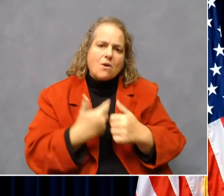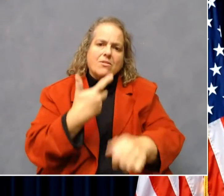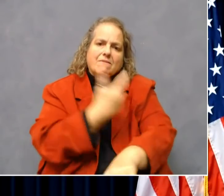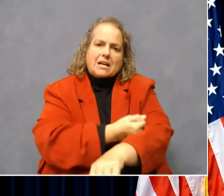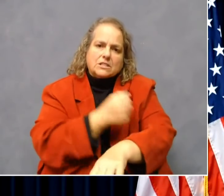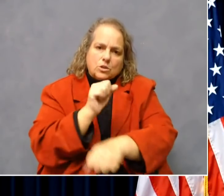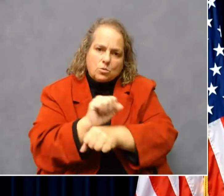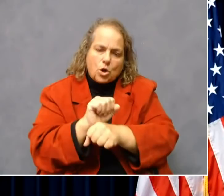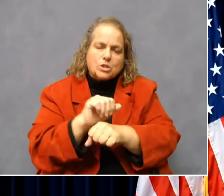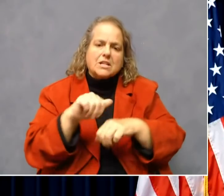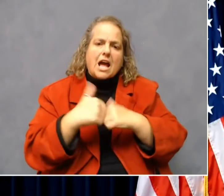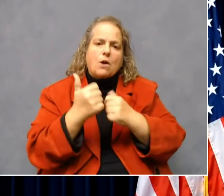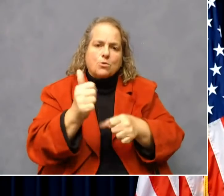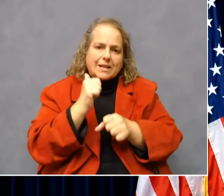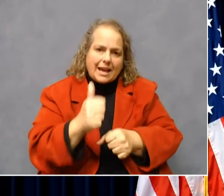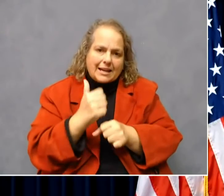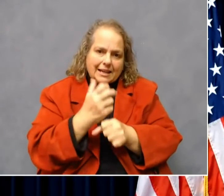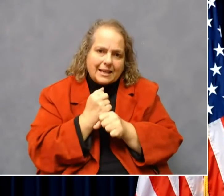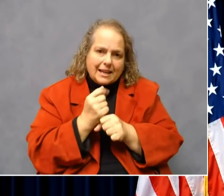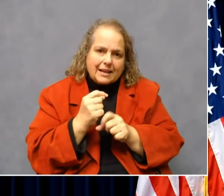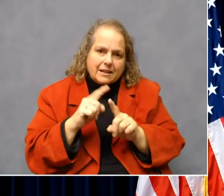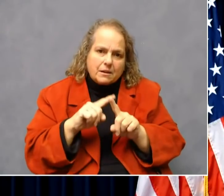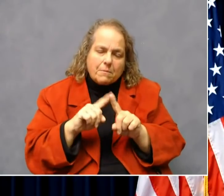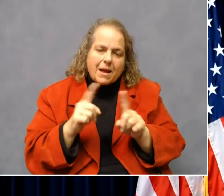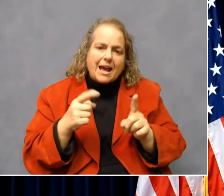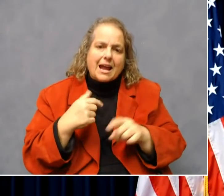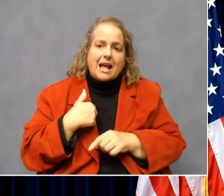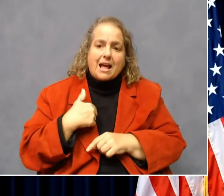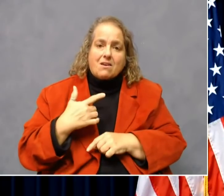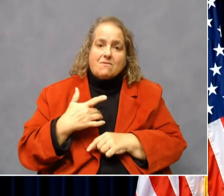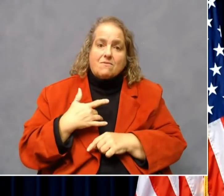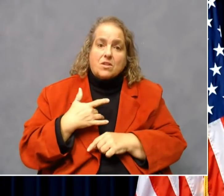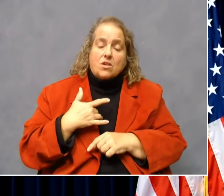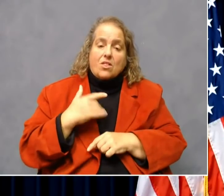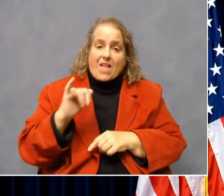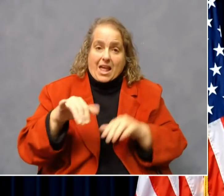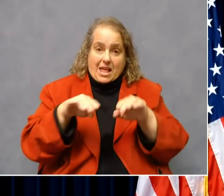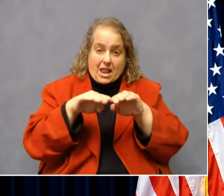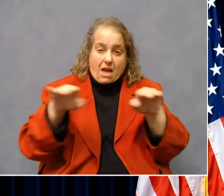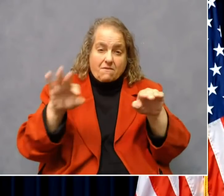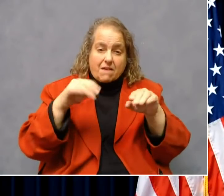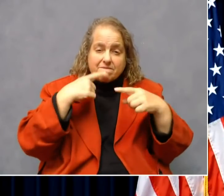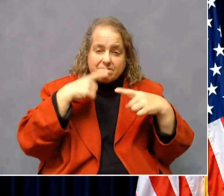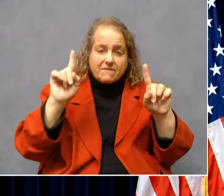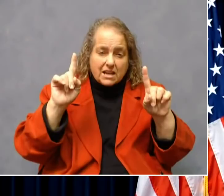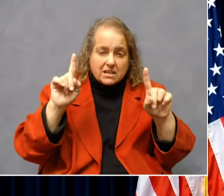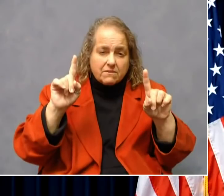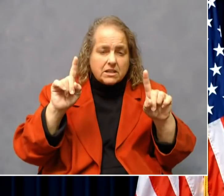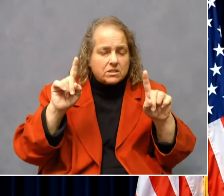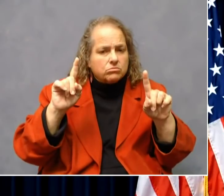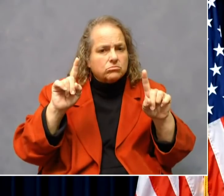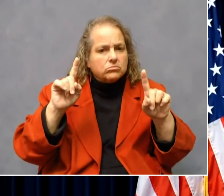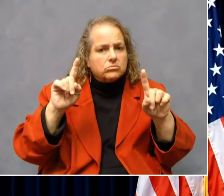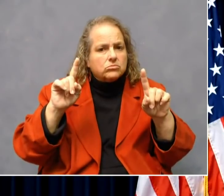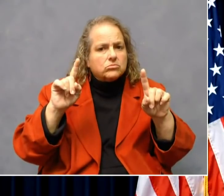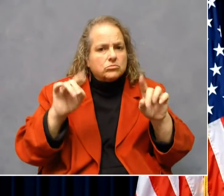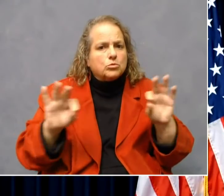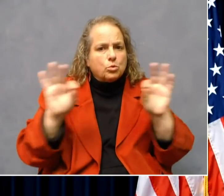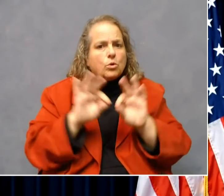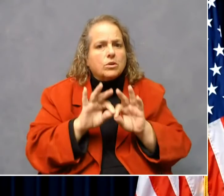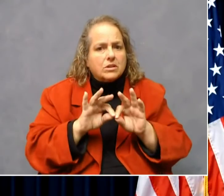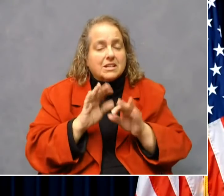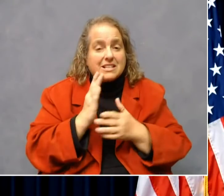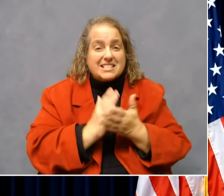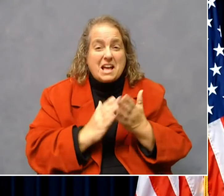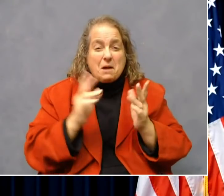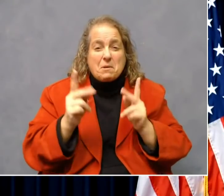But I do think that the level of effectiveness has been a game changer too. There are some who might have been a little skeptical that if this had been like